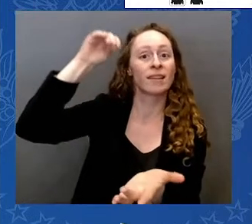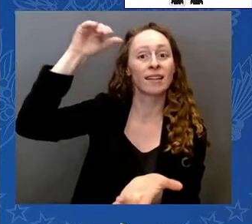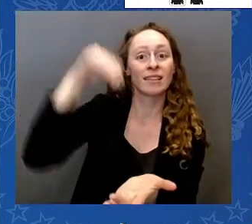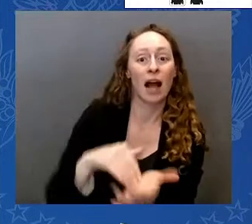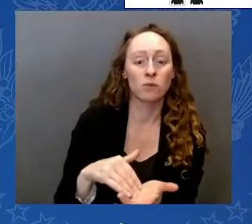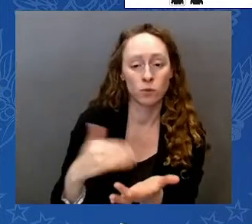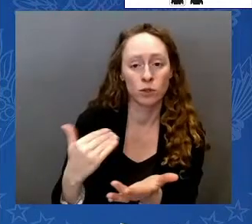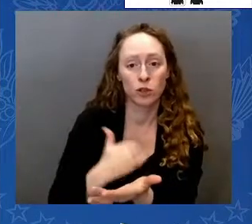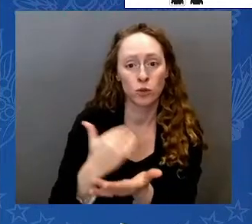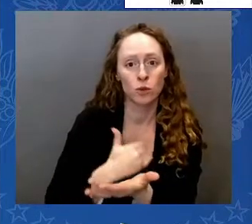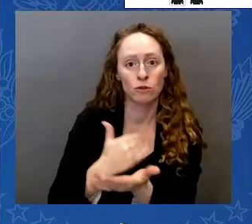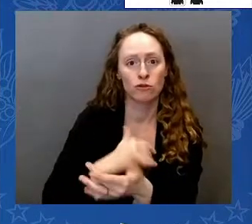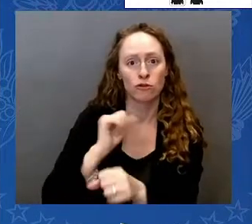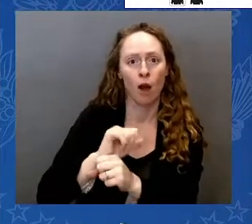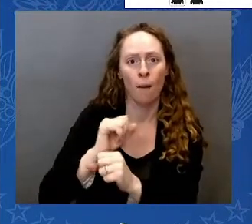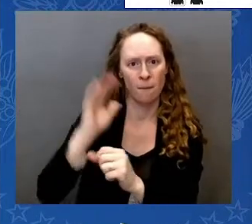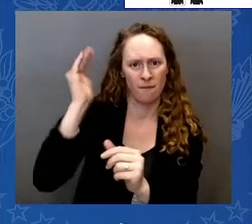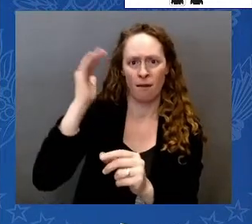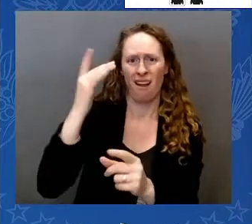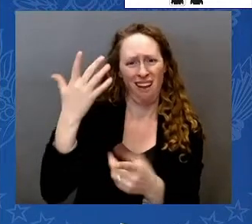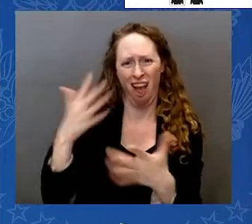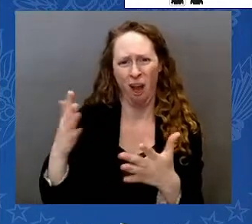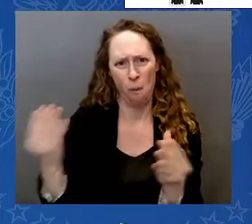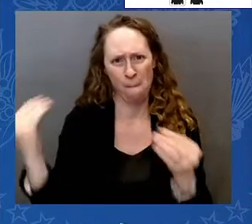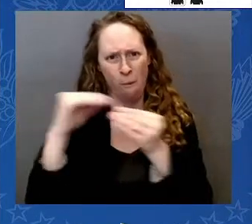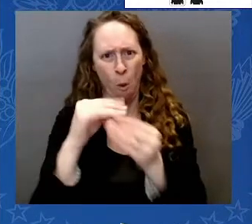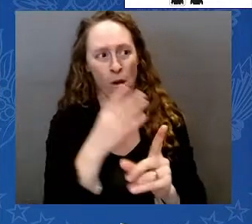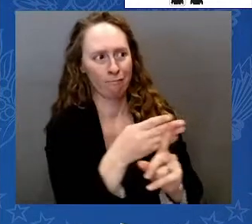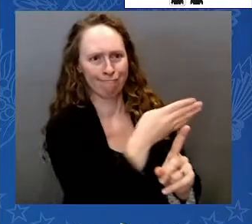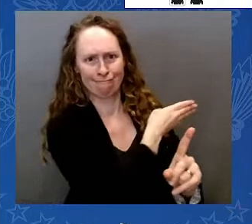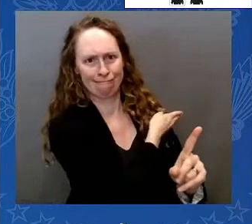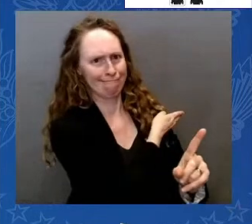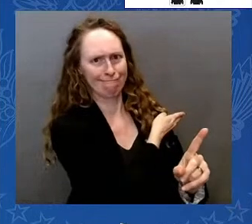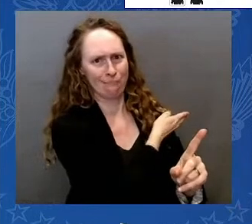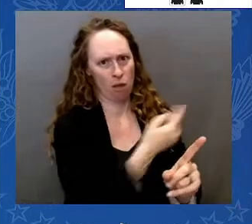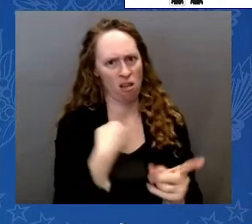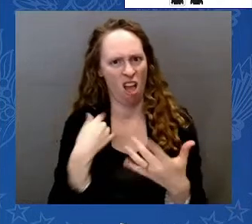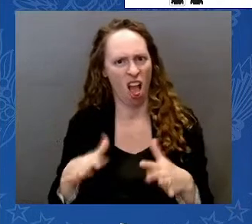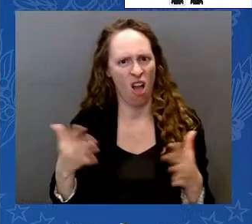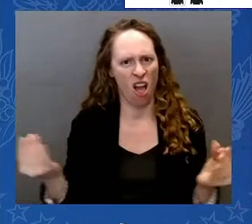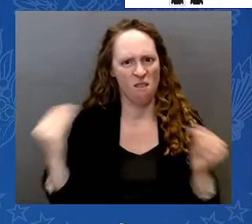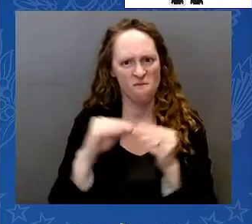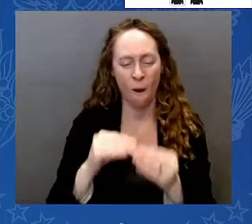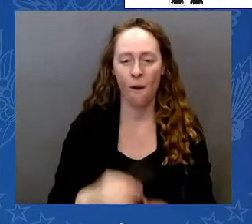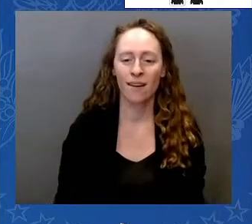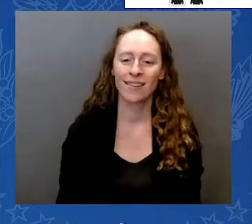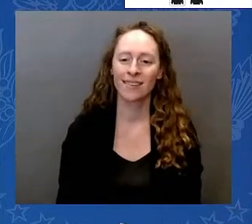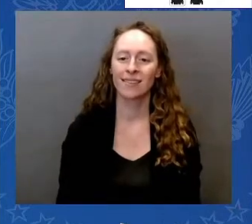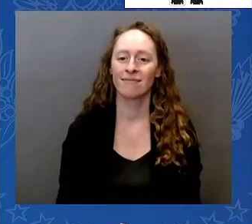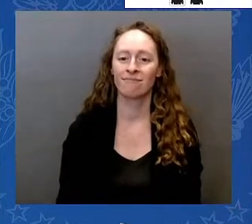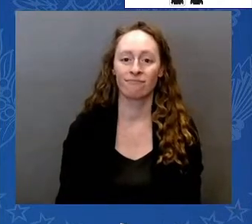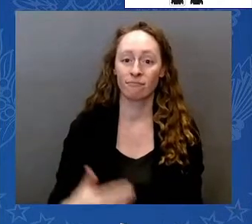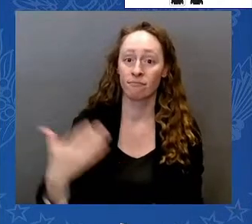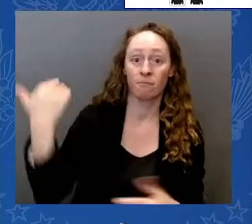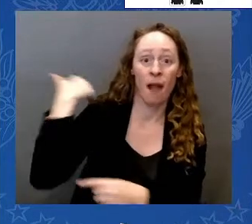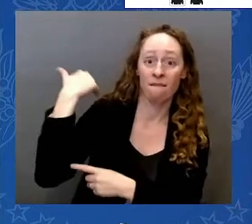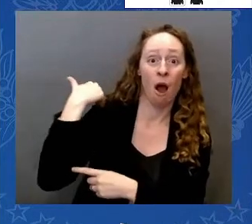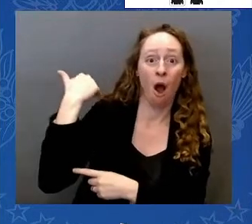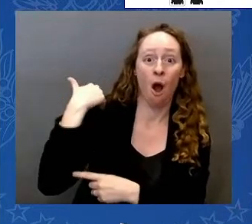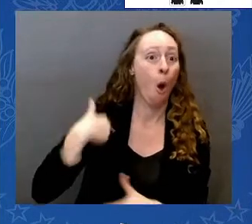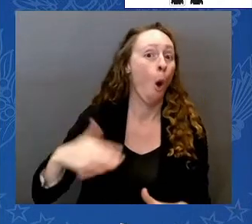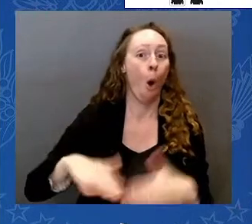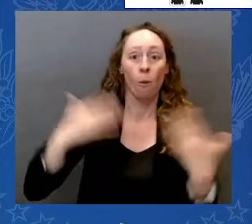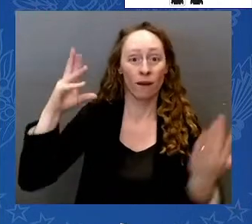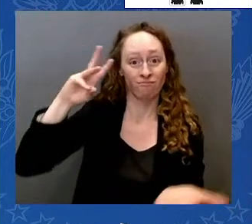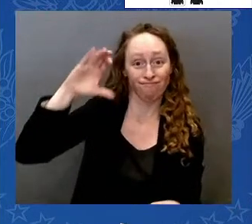prior to the prior 4 months, and down from the 600,000 jobs a month to the 4 months before that.